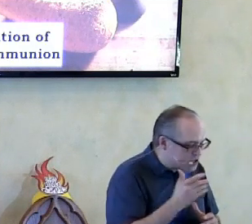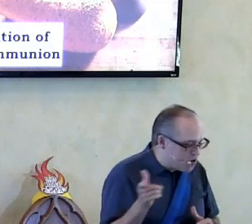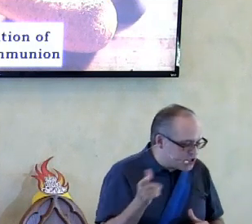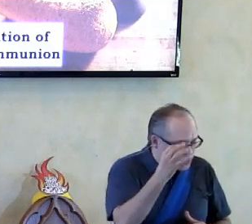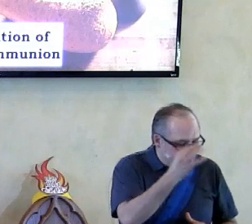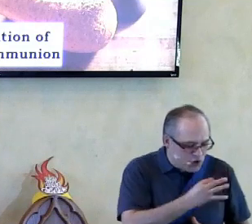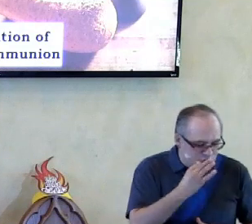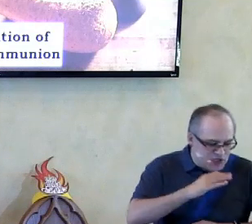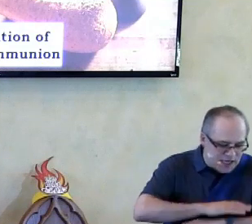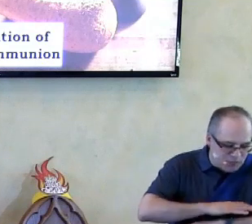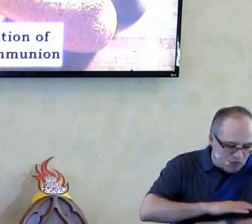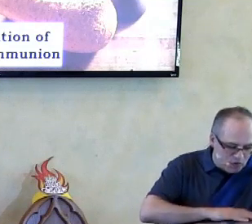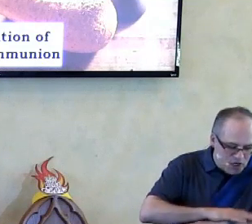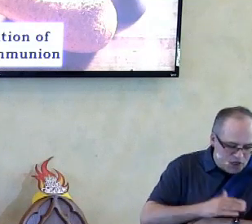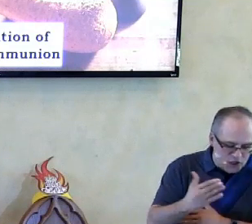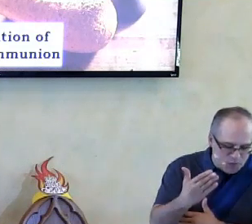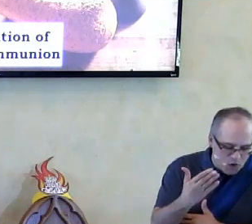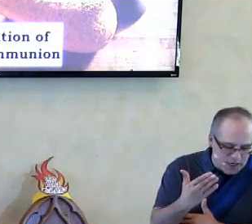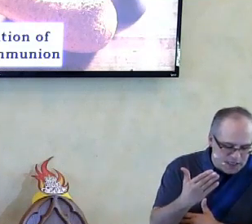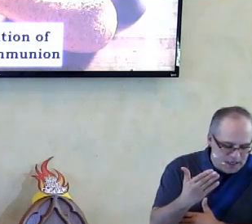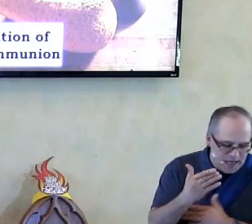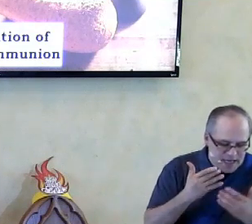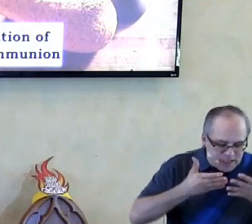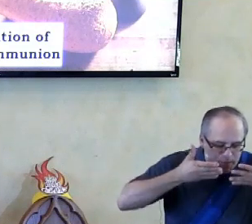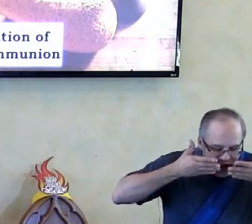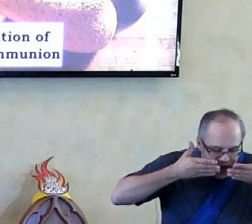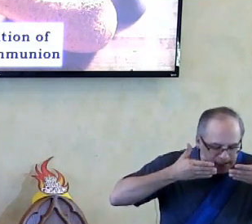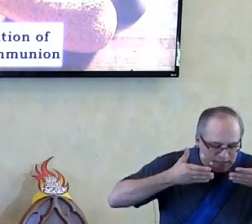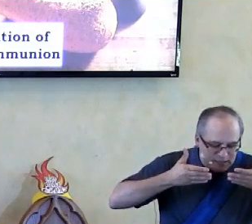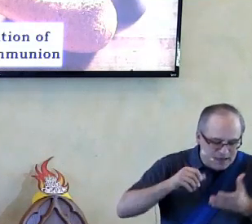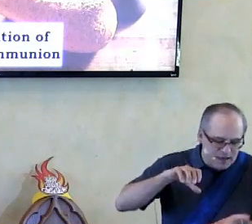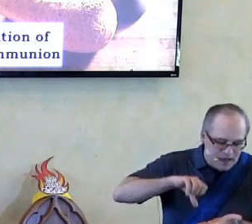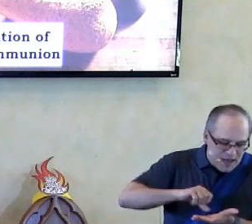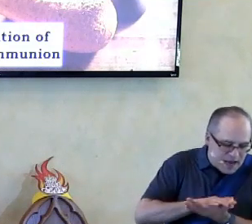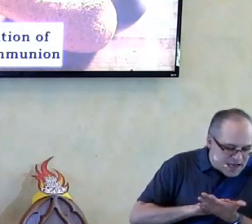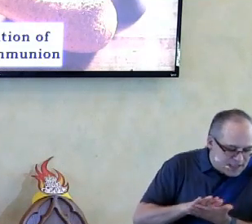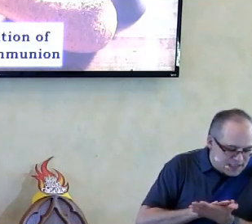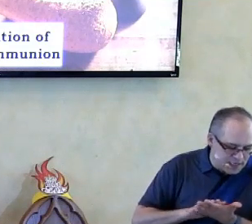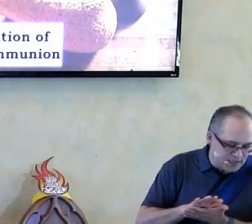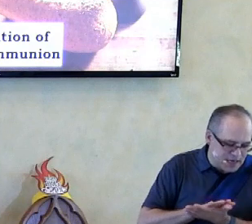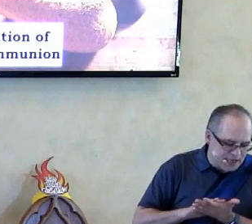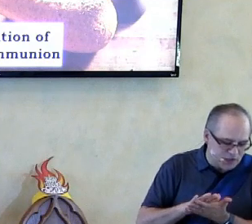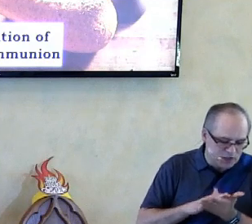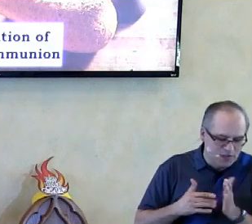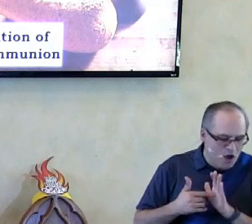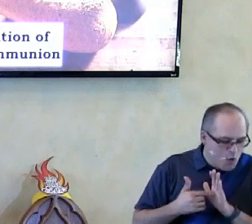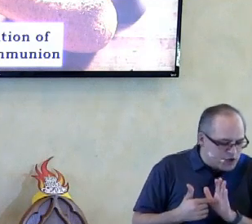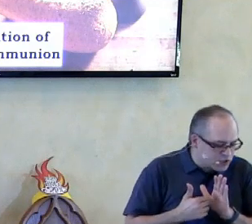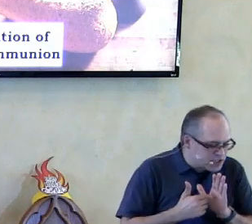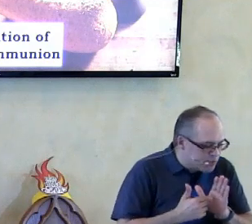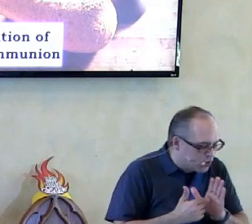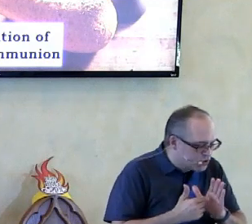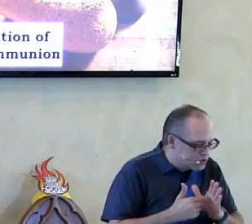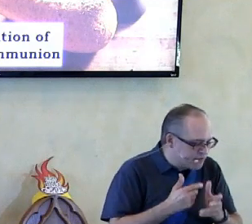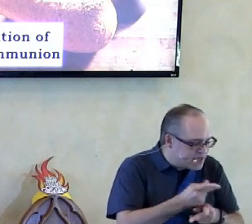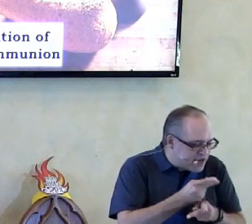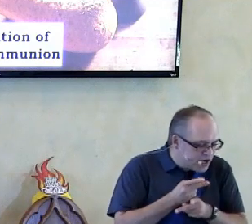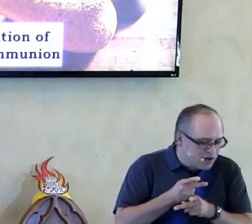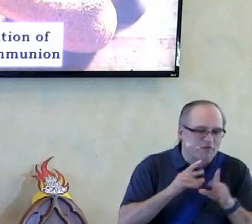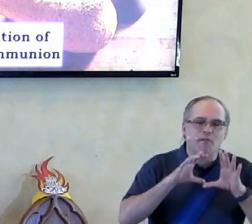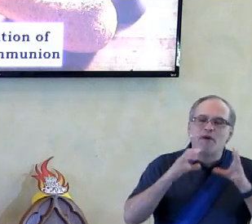Presence on this communion table this morning is a mask and hand sanitizers, which are symbols